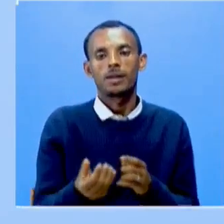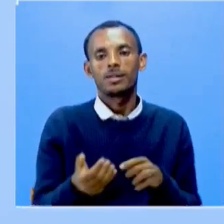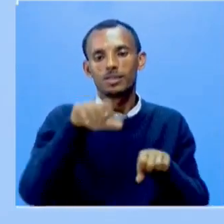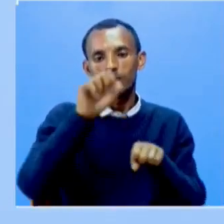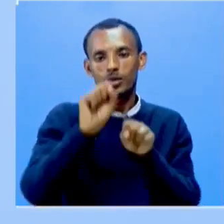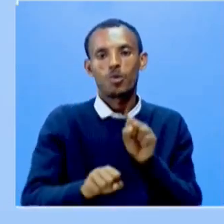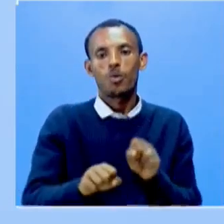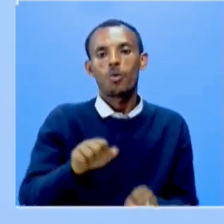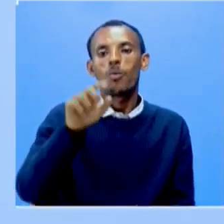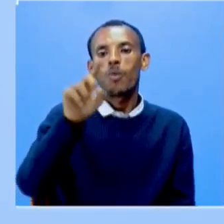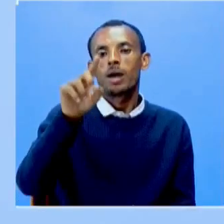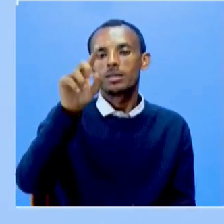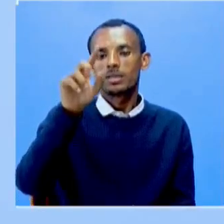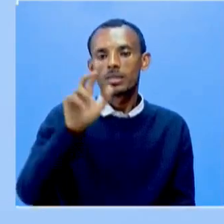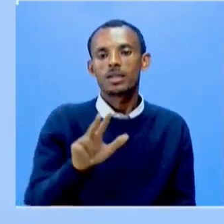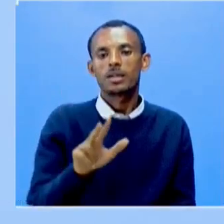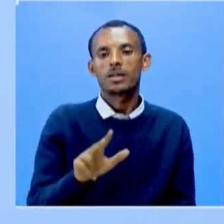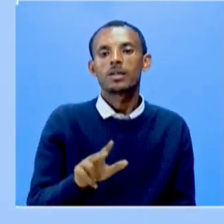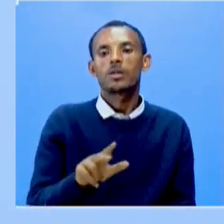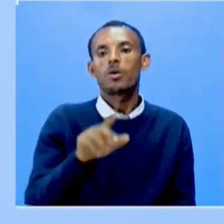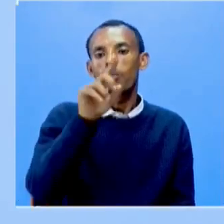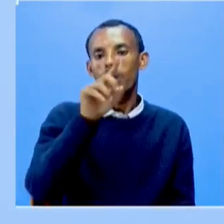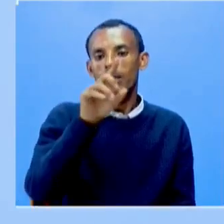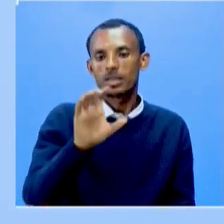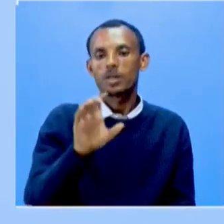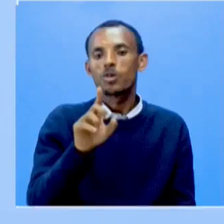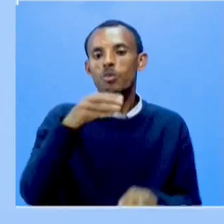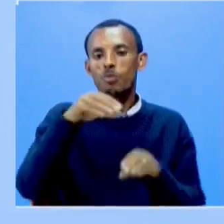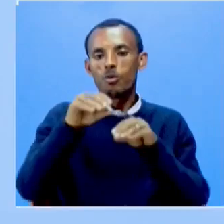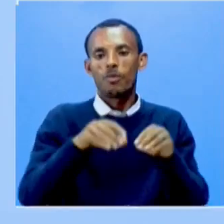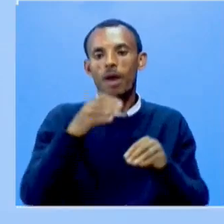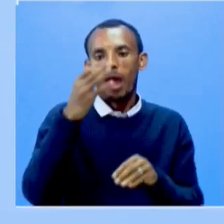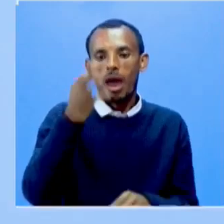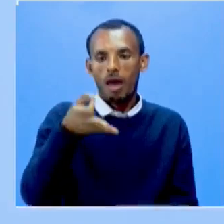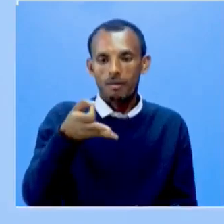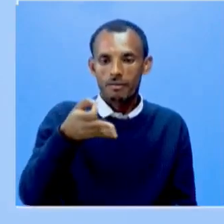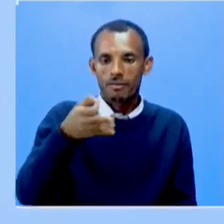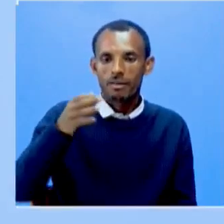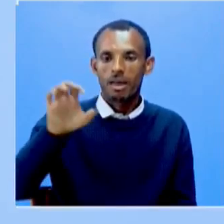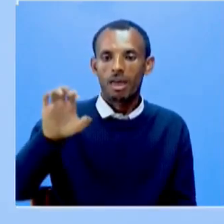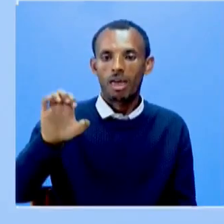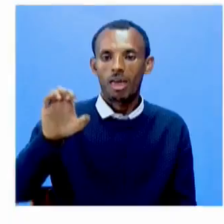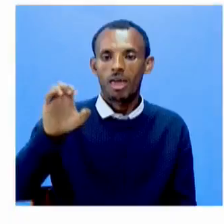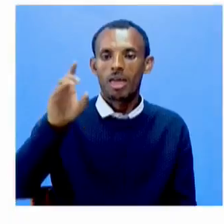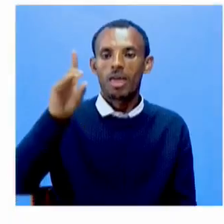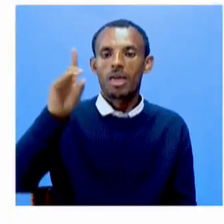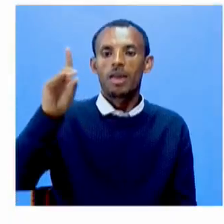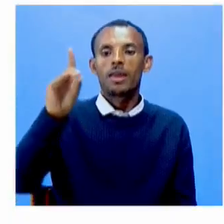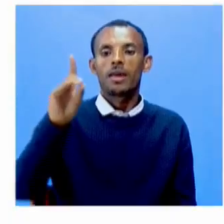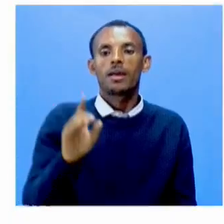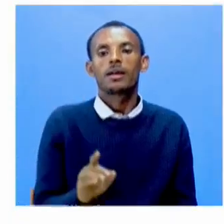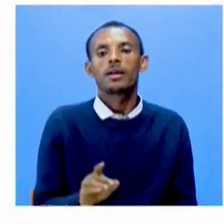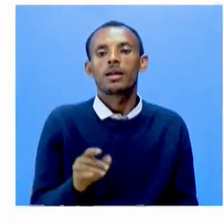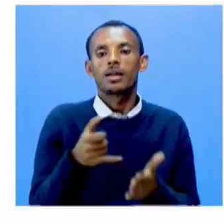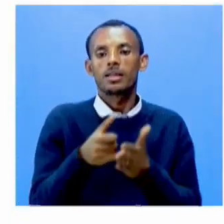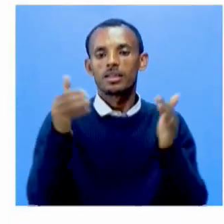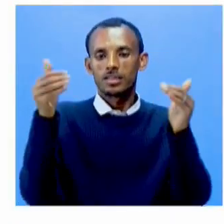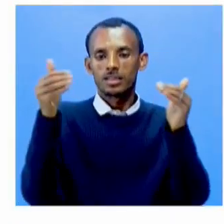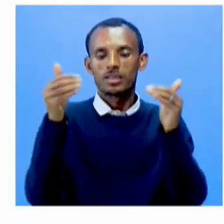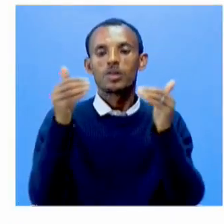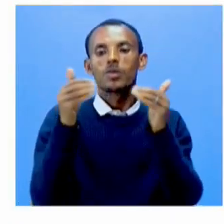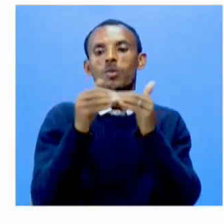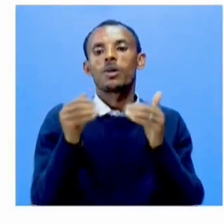1, 3, just 1, 3. You move from F, E, D. Therefore, it's congruent to